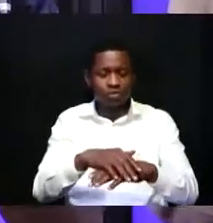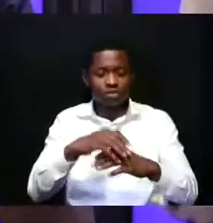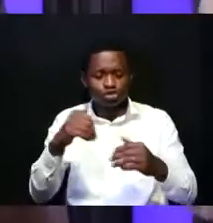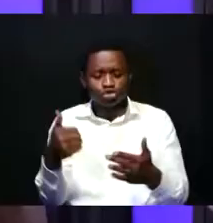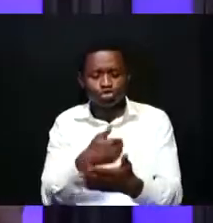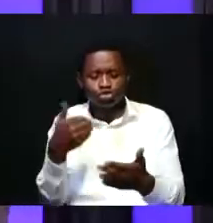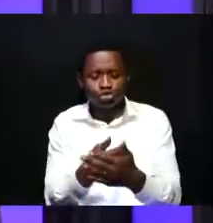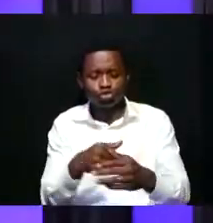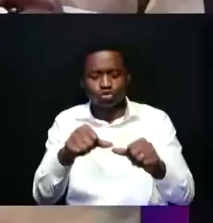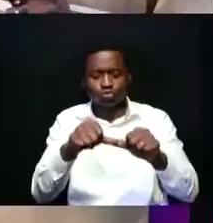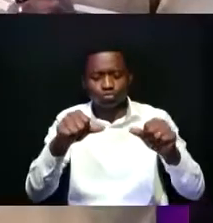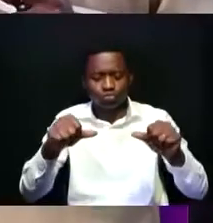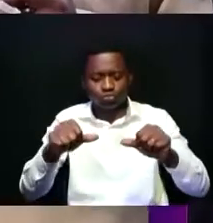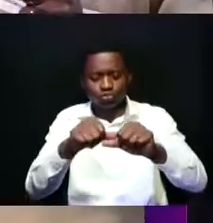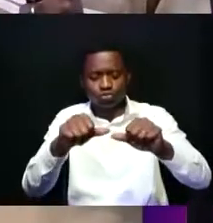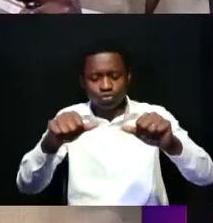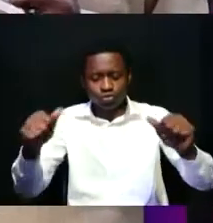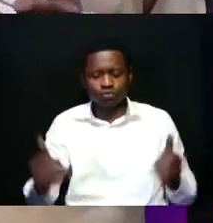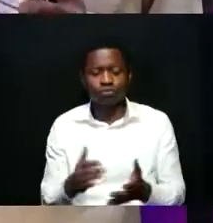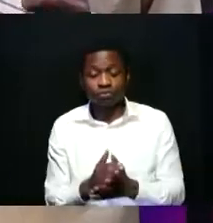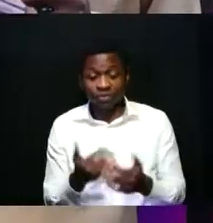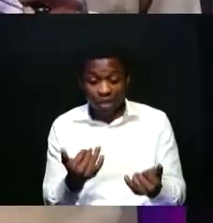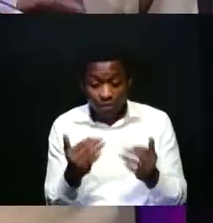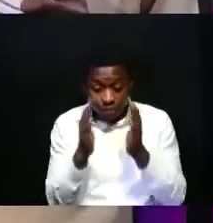praying for broken down marriages